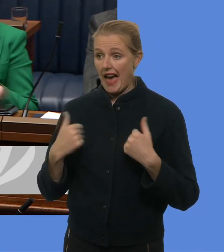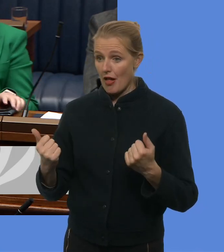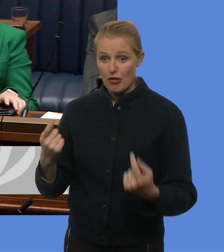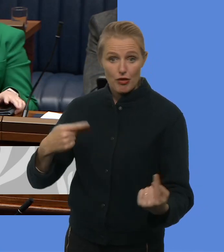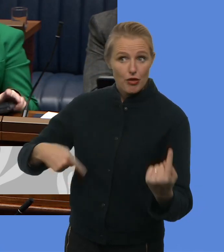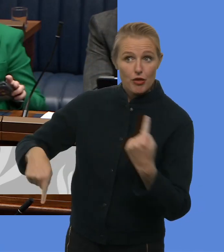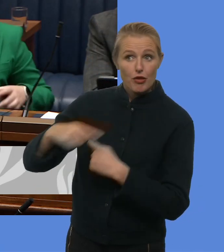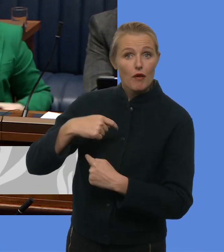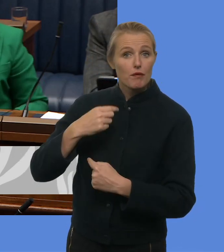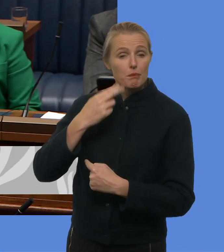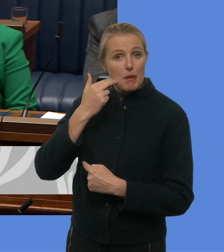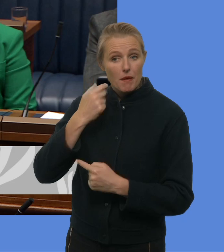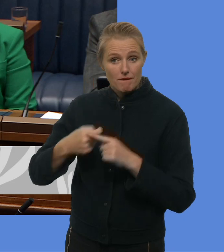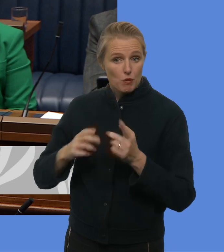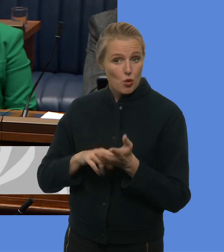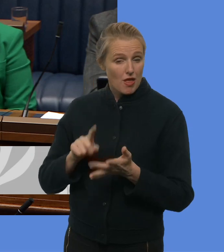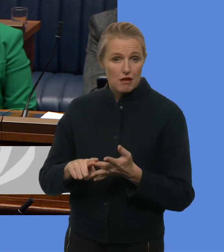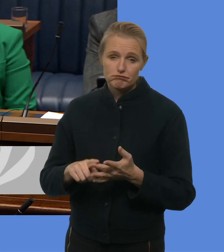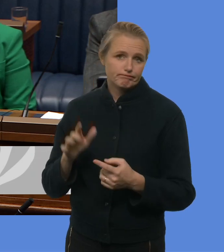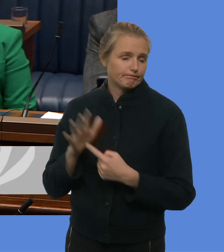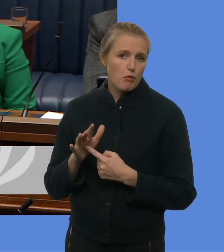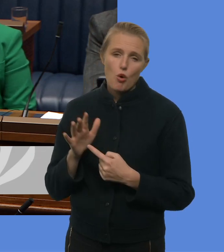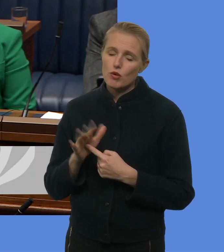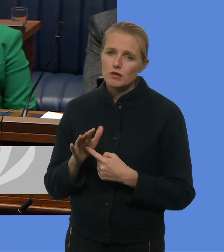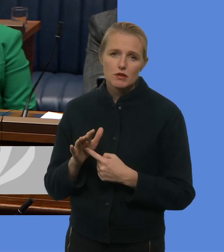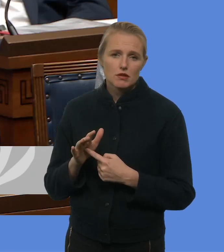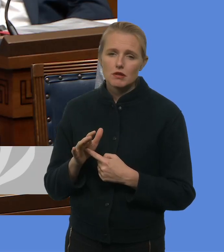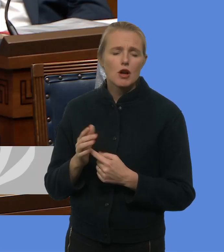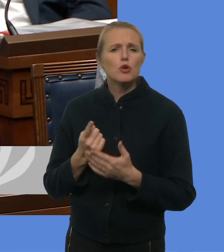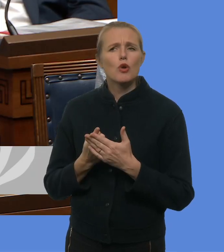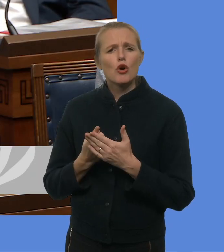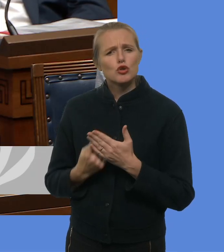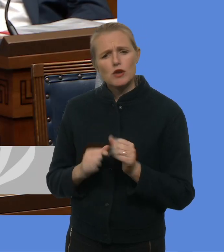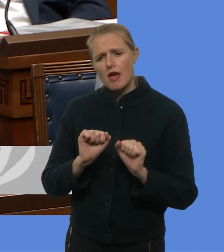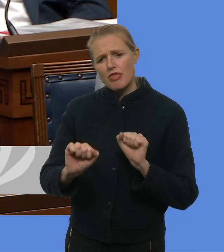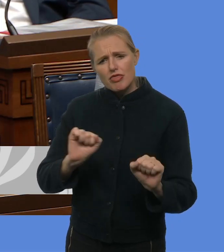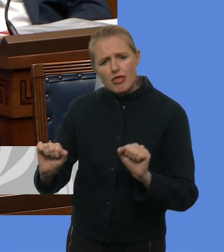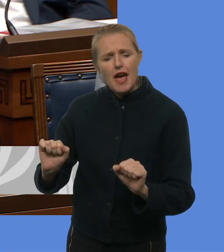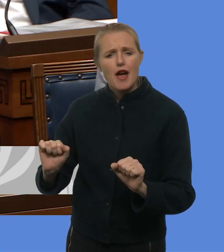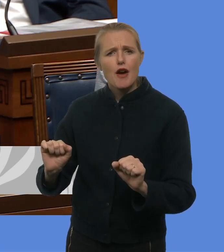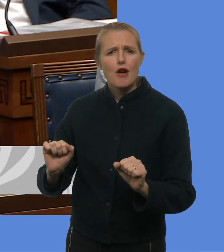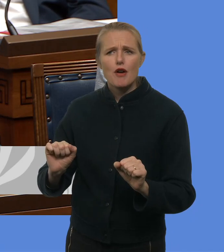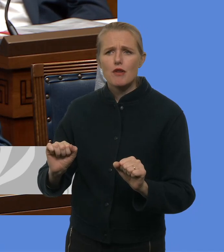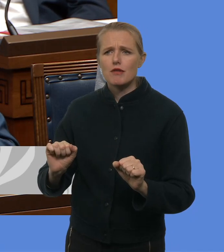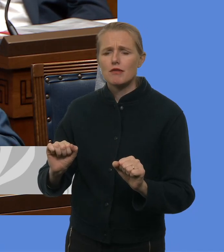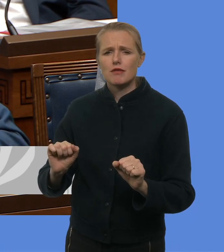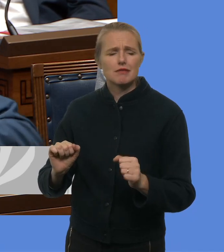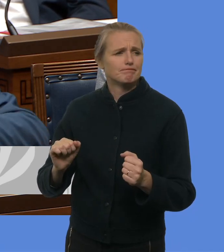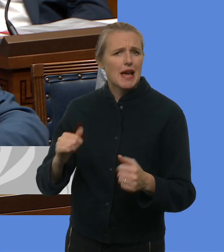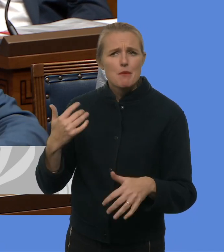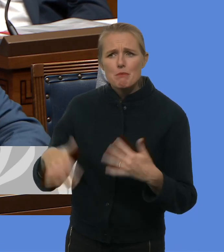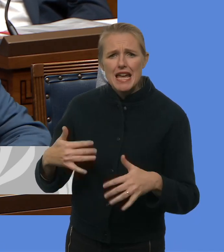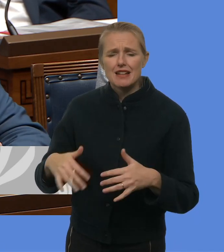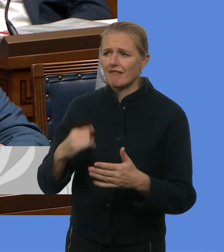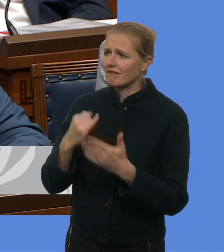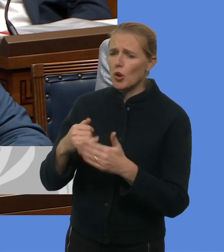throughout Northern Ireland is such a critical issue. Not just in terms of their own person, in terms of the pain that people are suffering sitting on a waiting